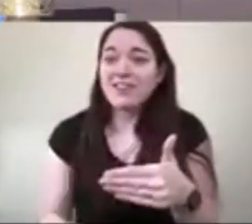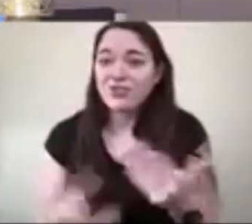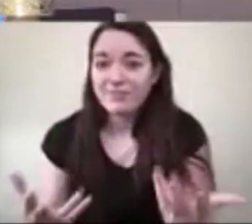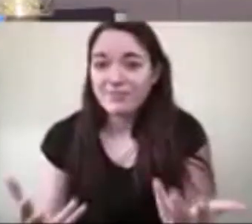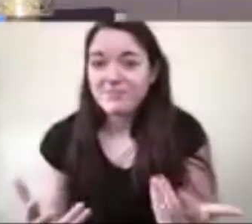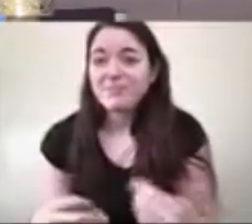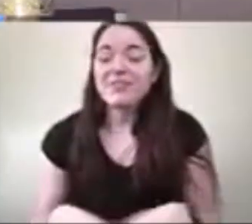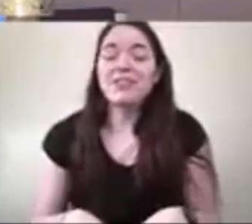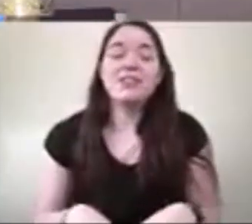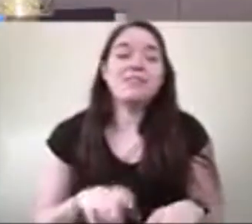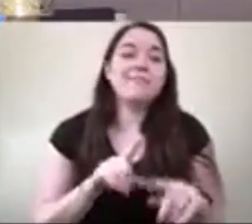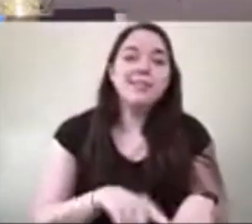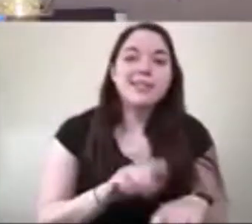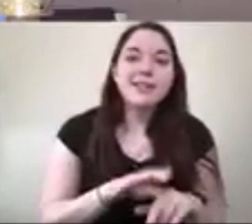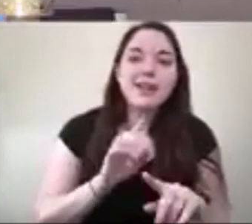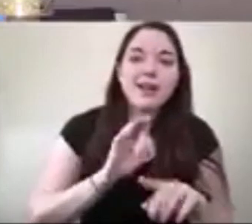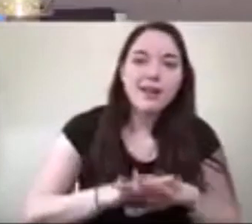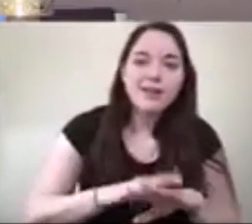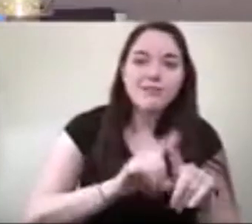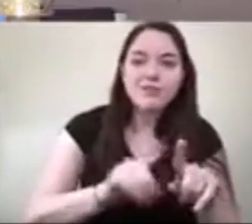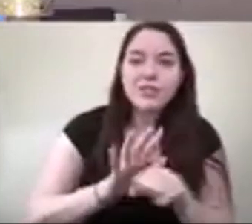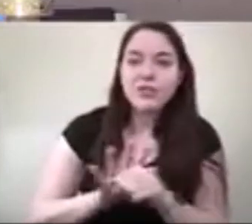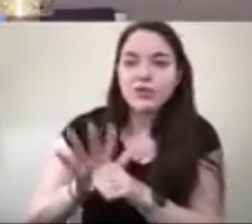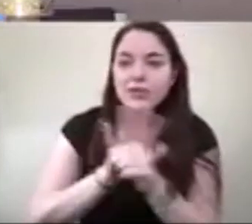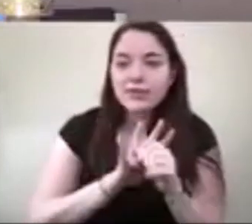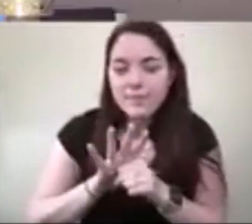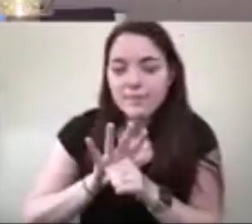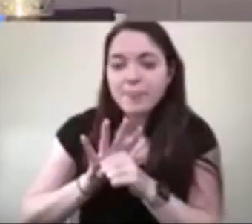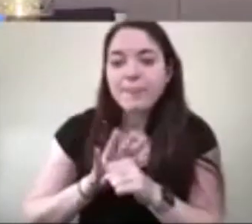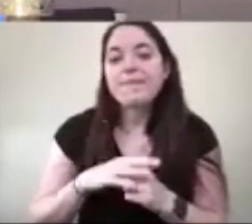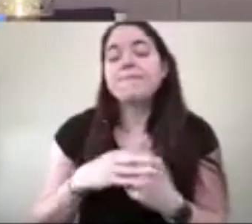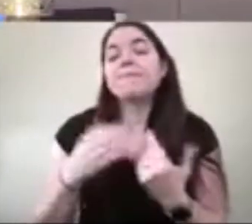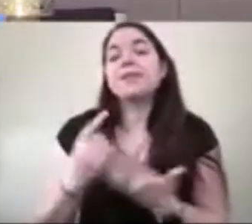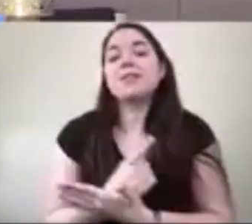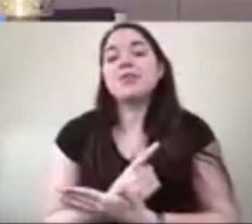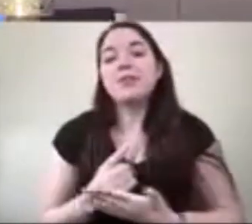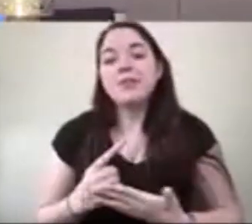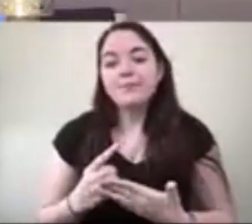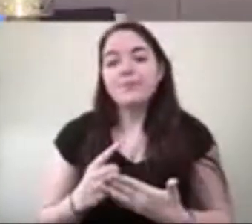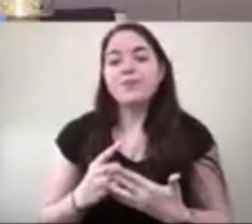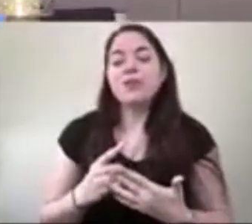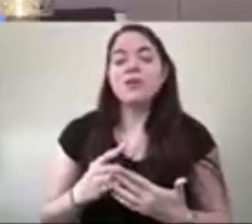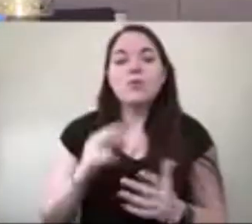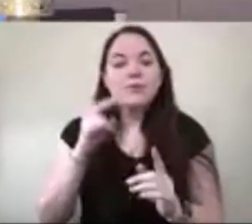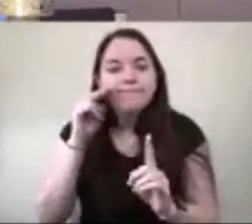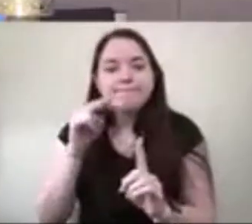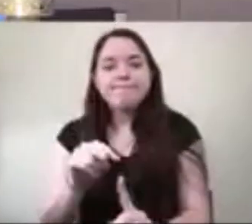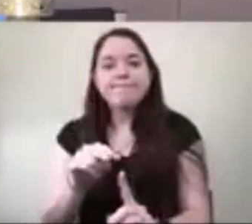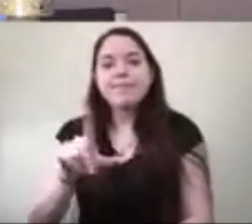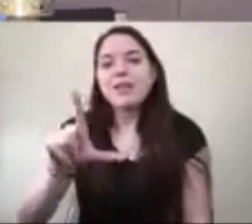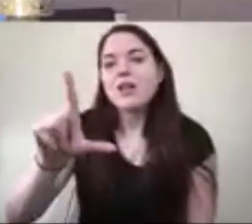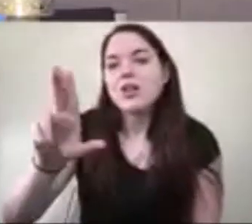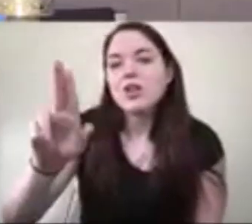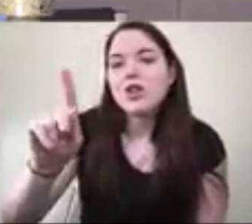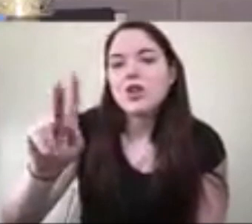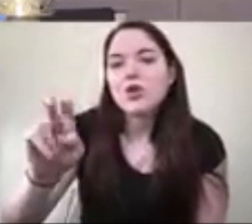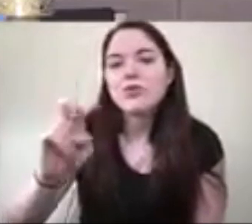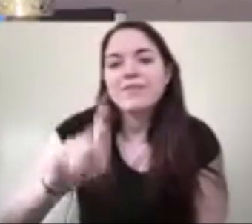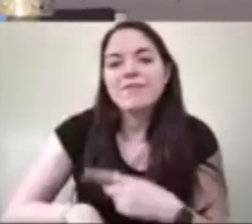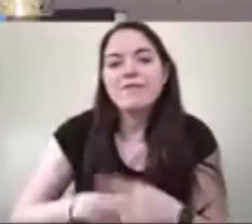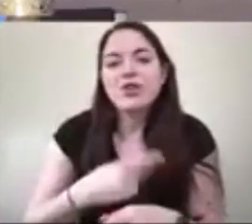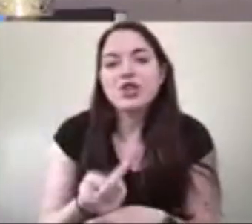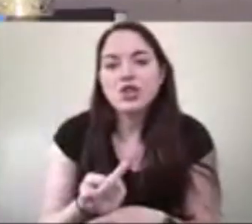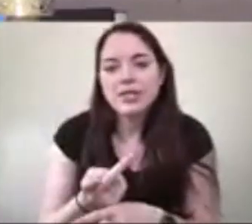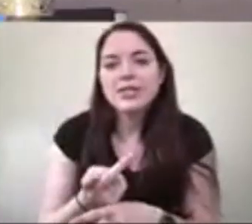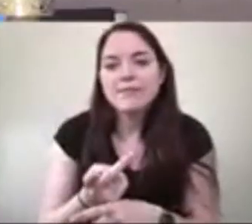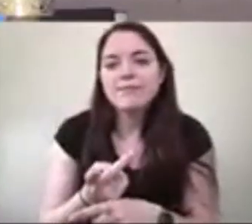locales. This week we're looking at Luke's version of the story we heard last week. Last week was John's